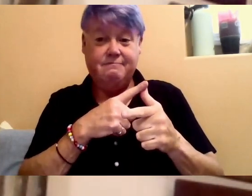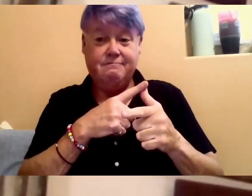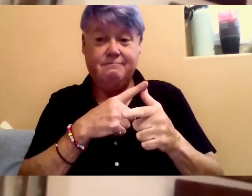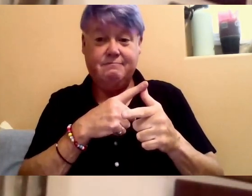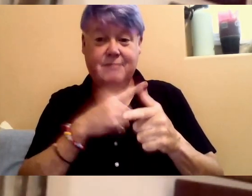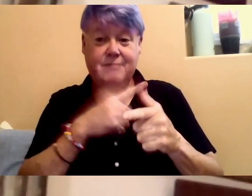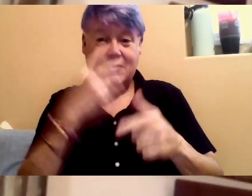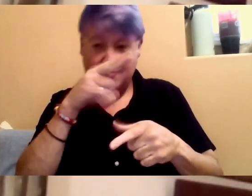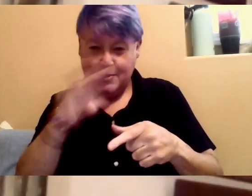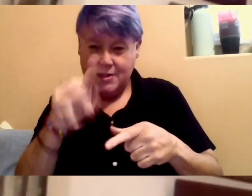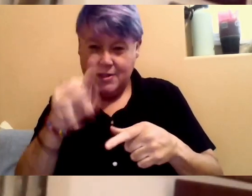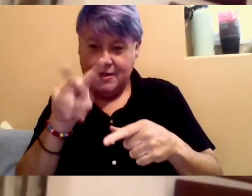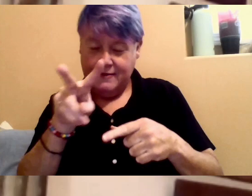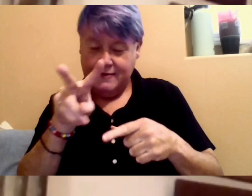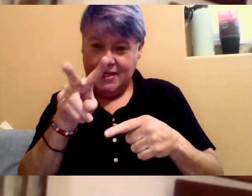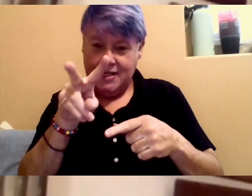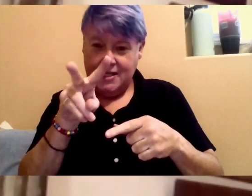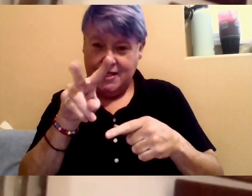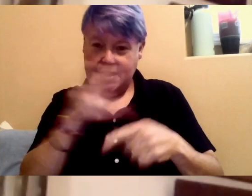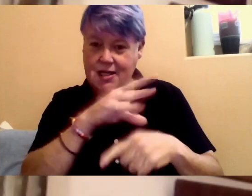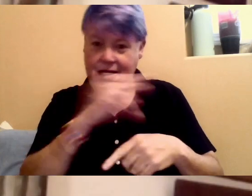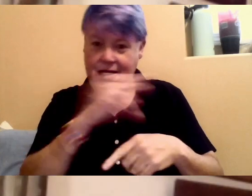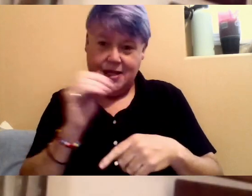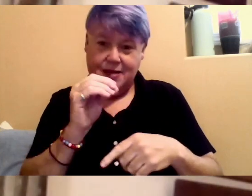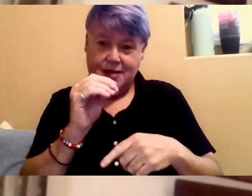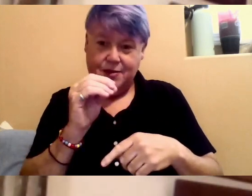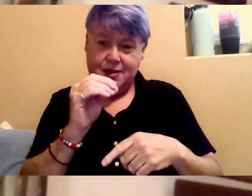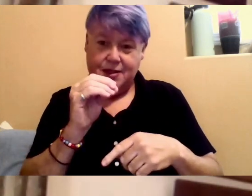watching television, and there was